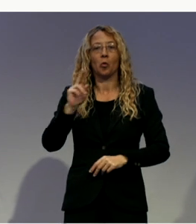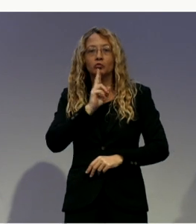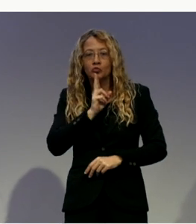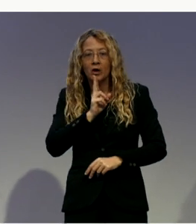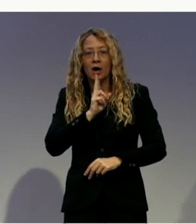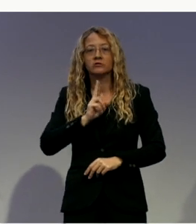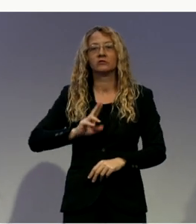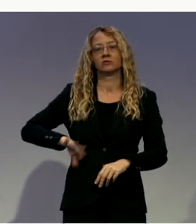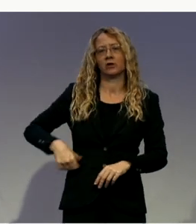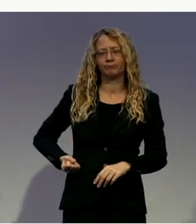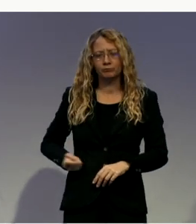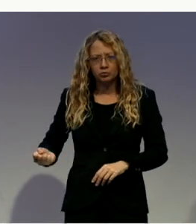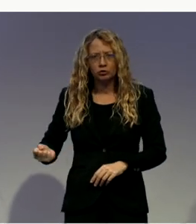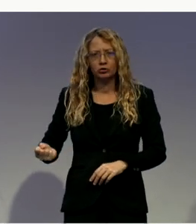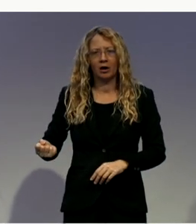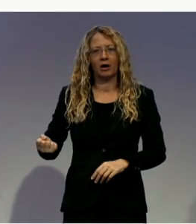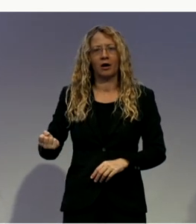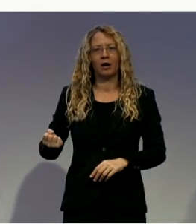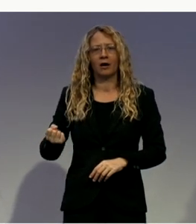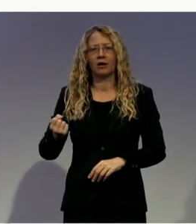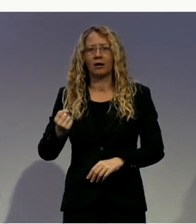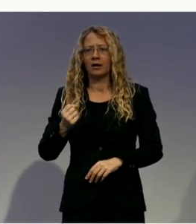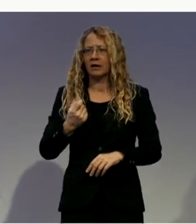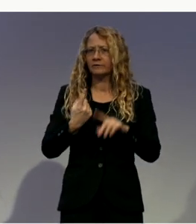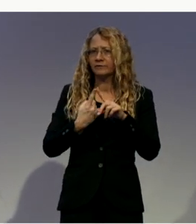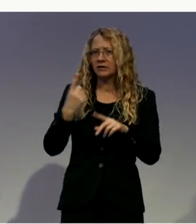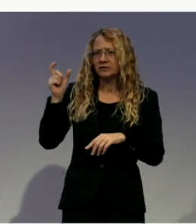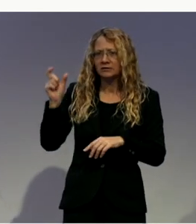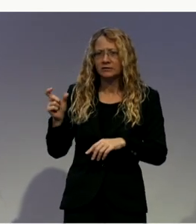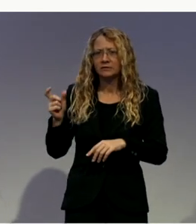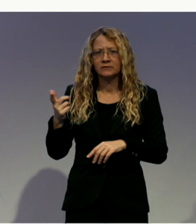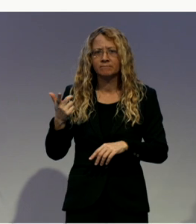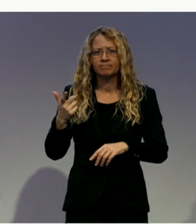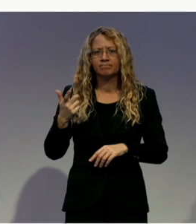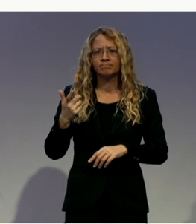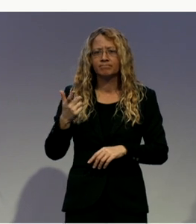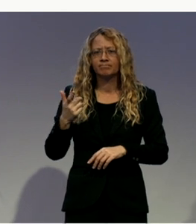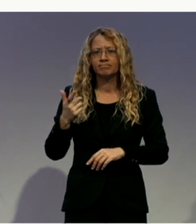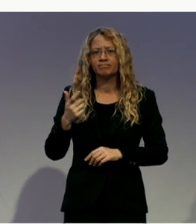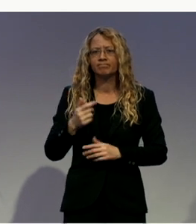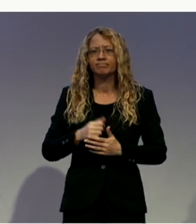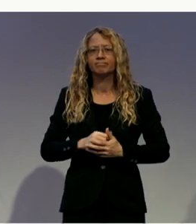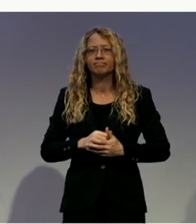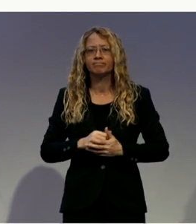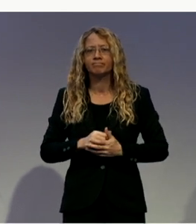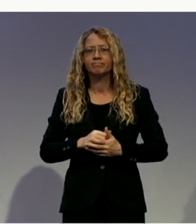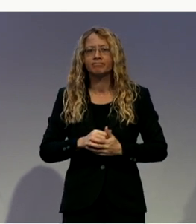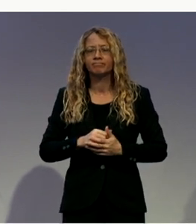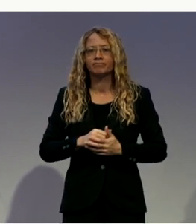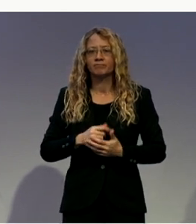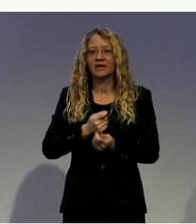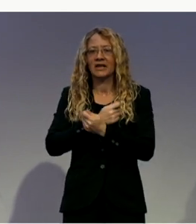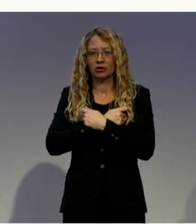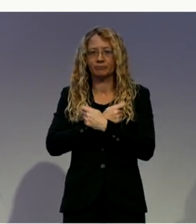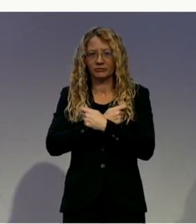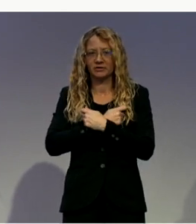be May and Alaa from Alhassan Foundation from Egypt. Their